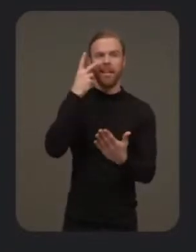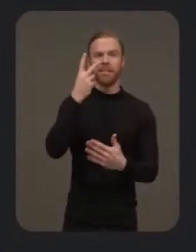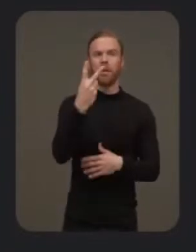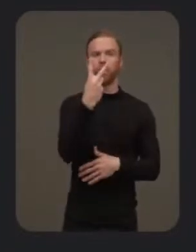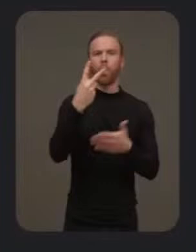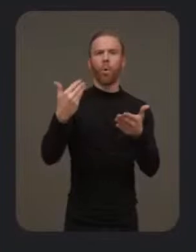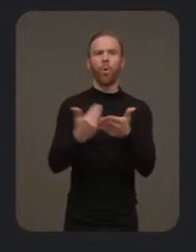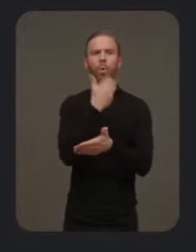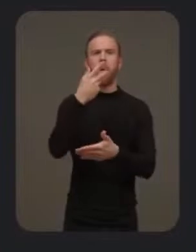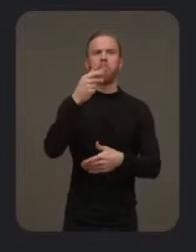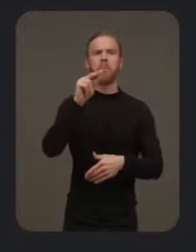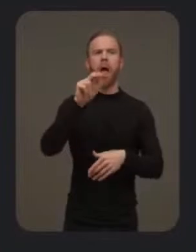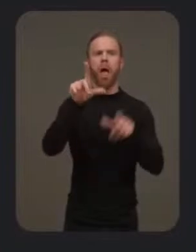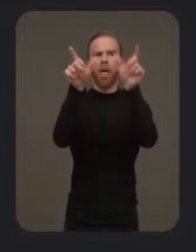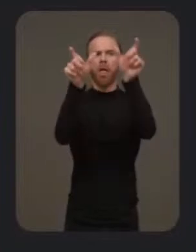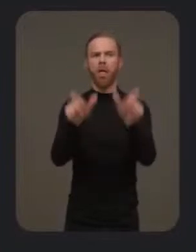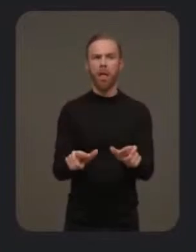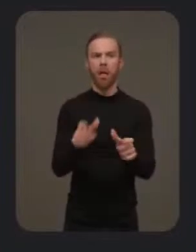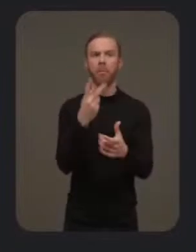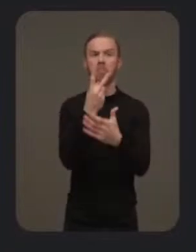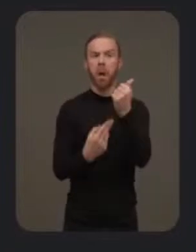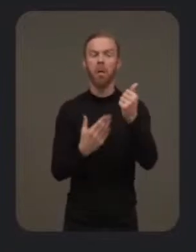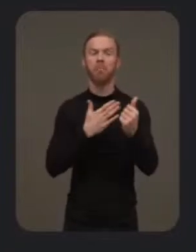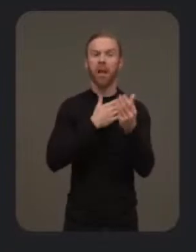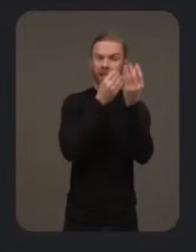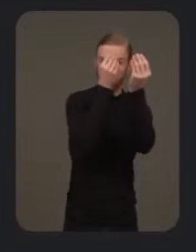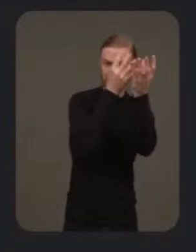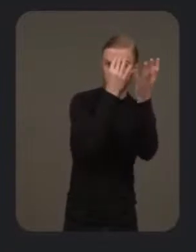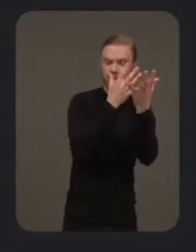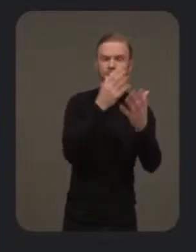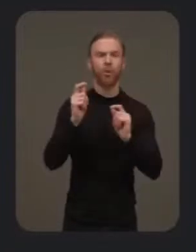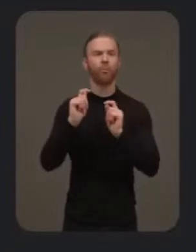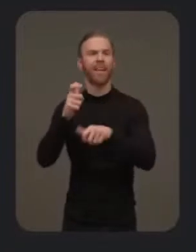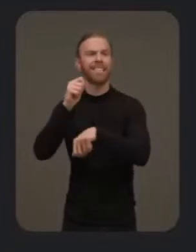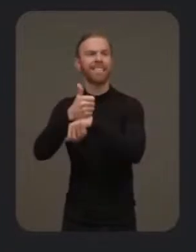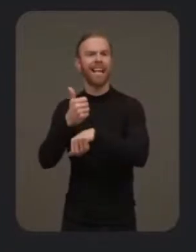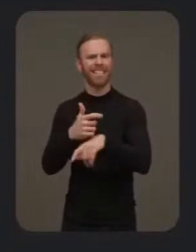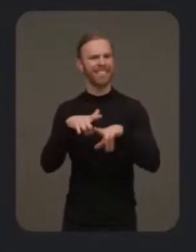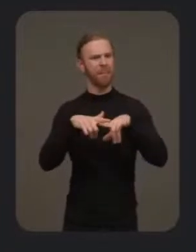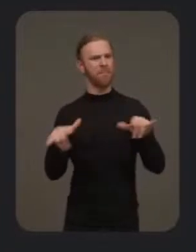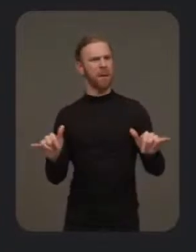shade showing both my notifications and my quick settings at the same time.